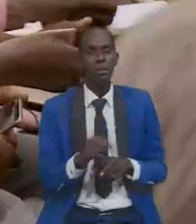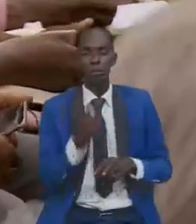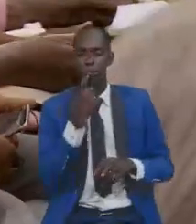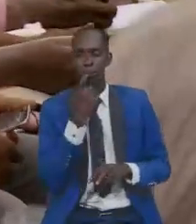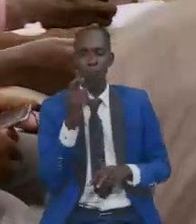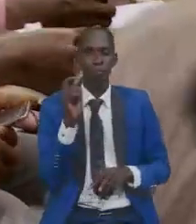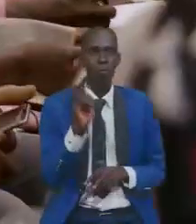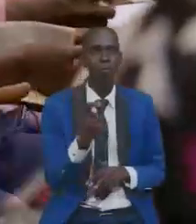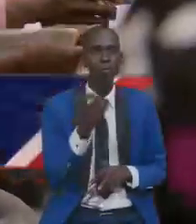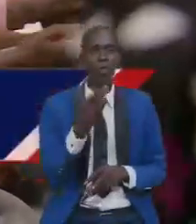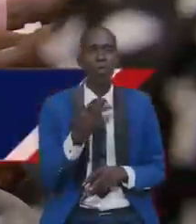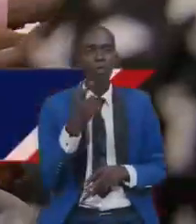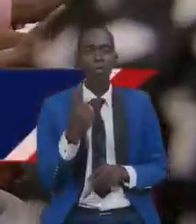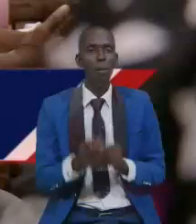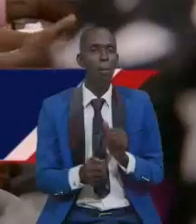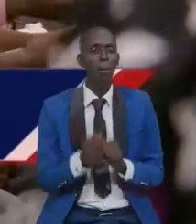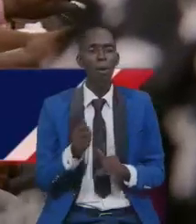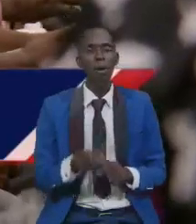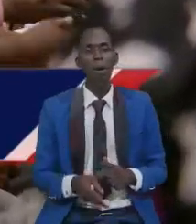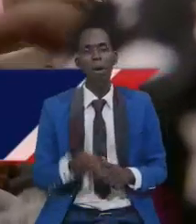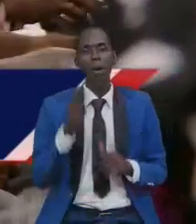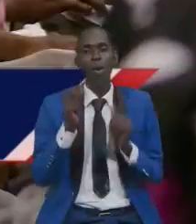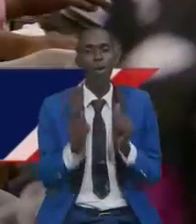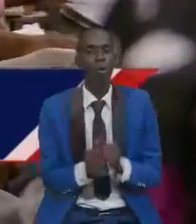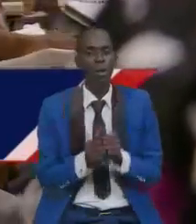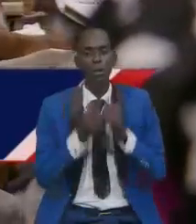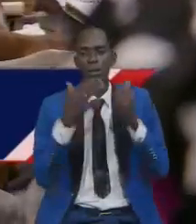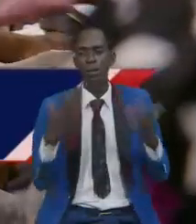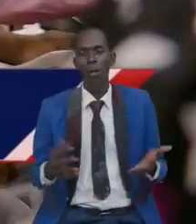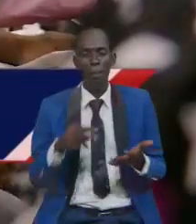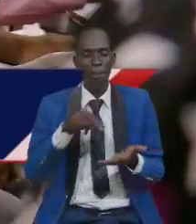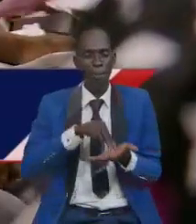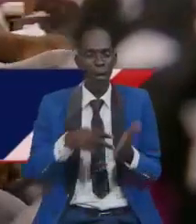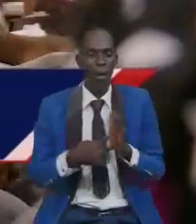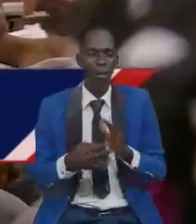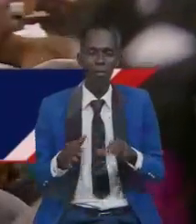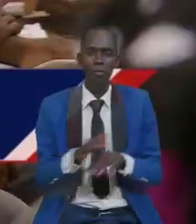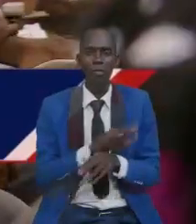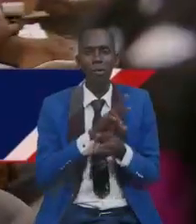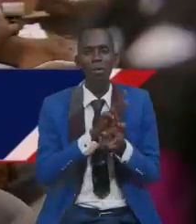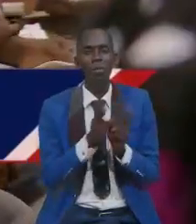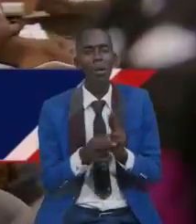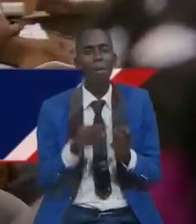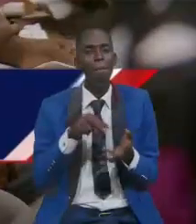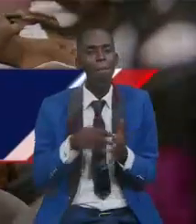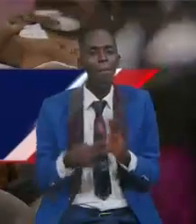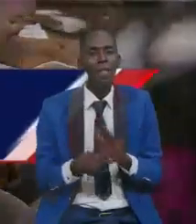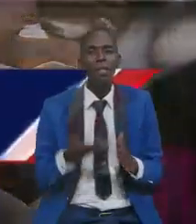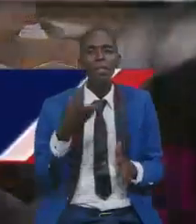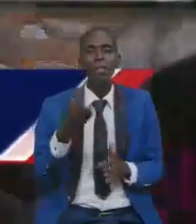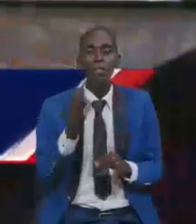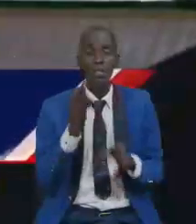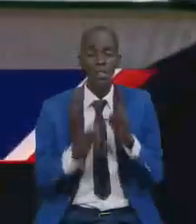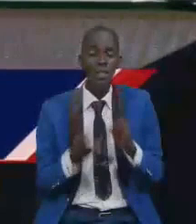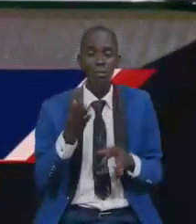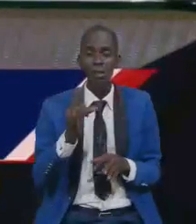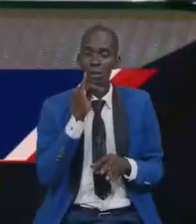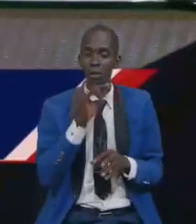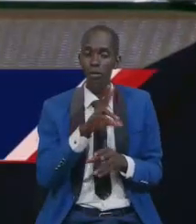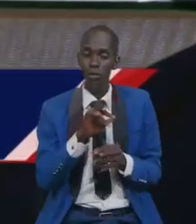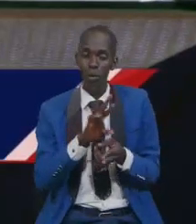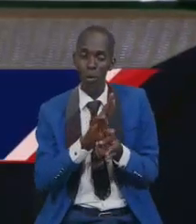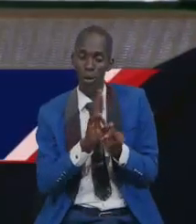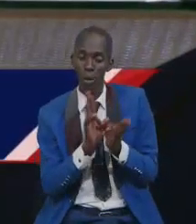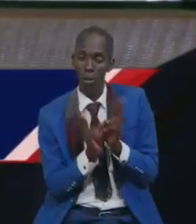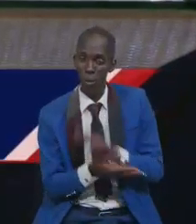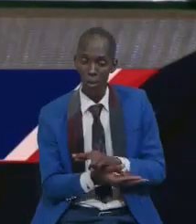of the Most High without meaningful penitence. That is, if there is no penitence, if there